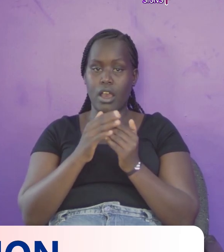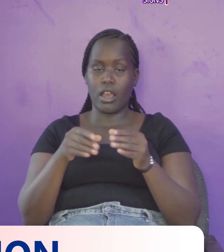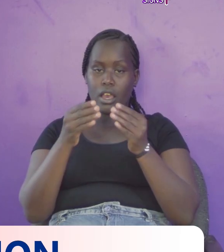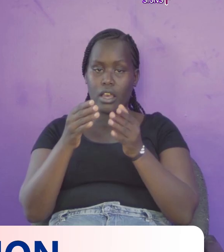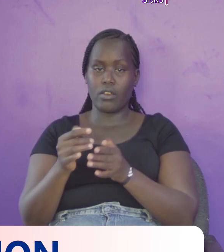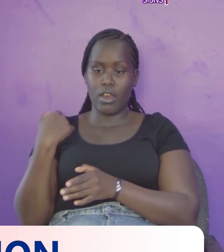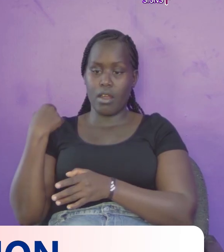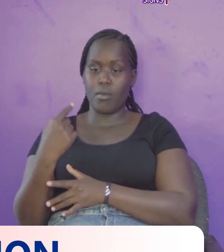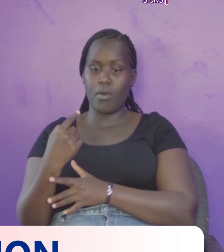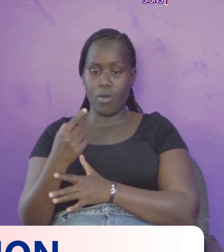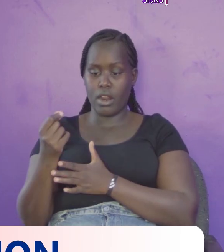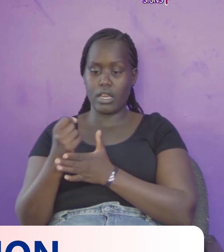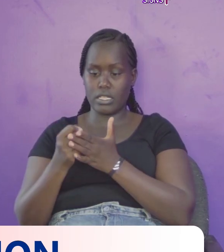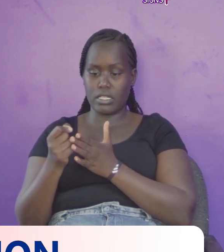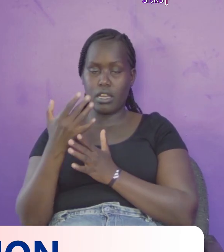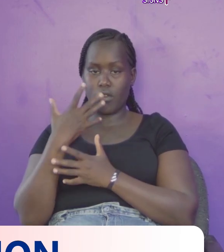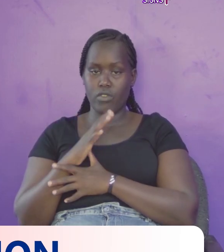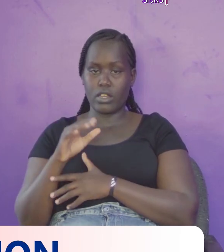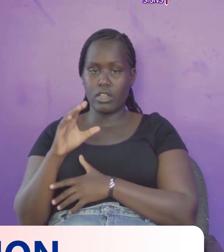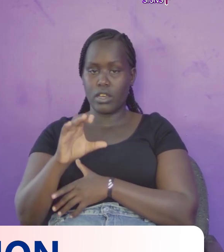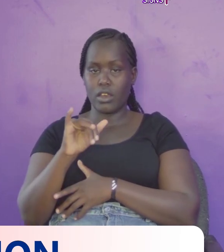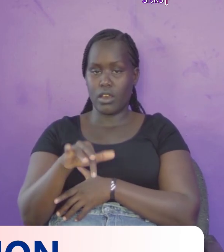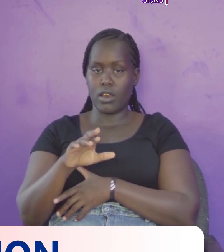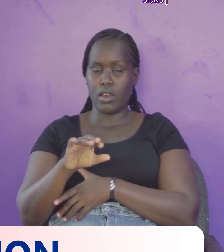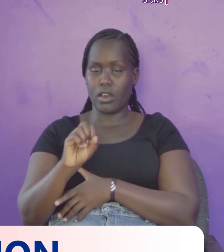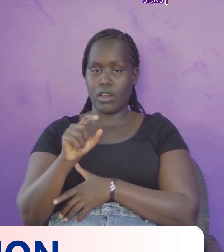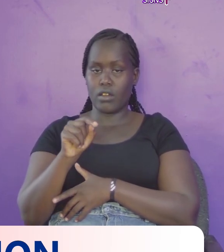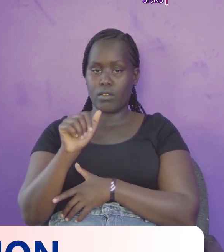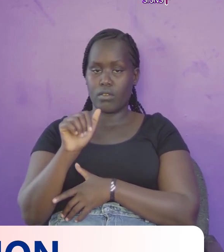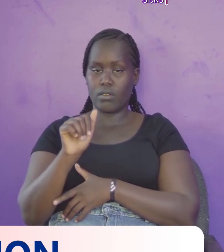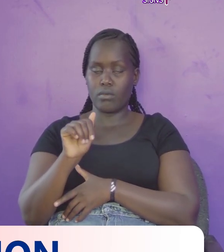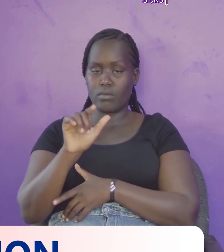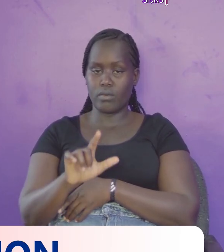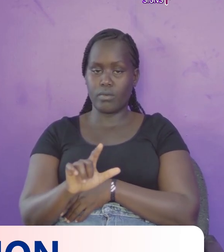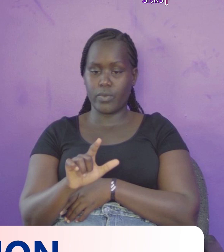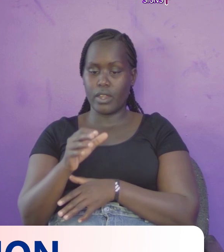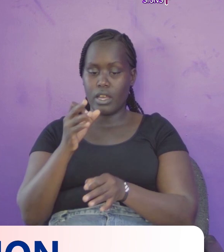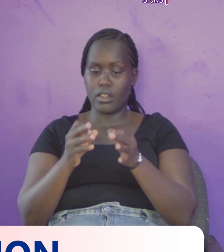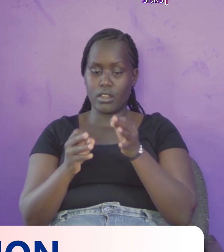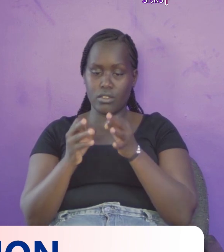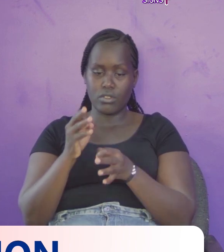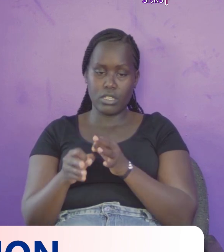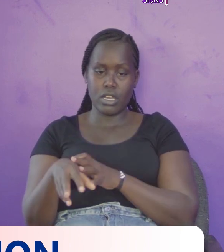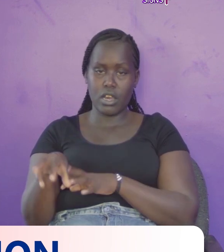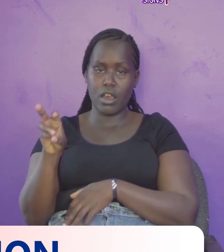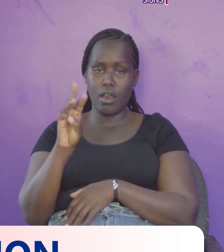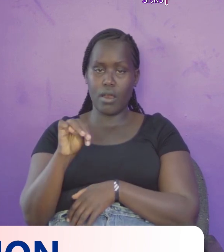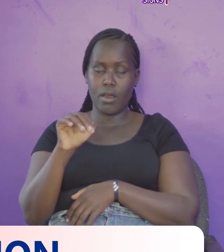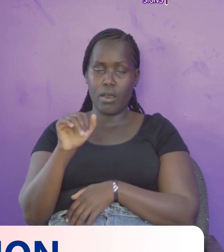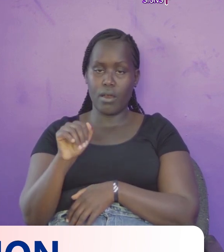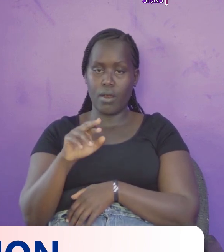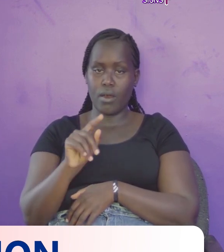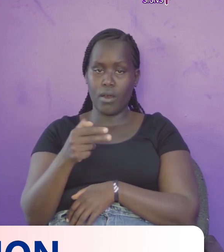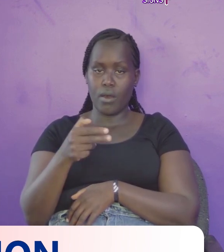has signed it. Crystal Asige sponsored it. The judiciary, Martha Koome and her team, are